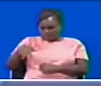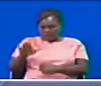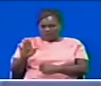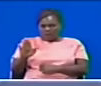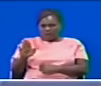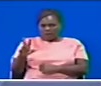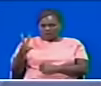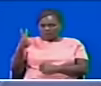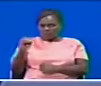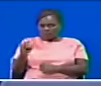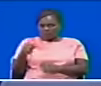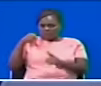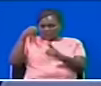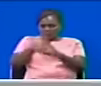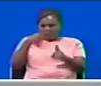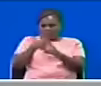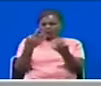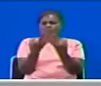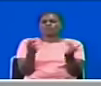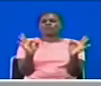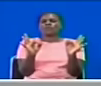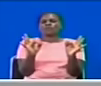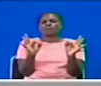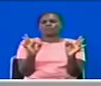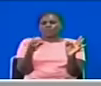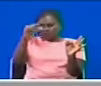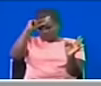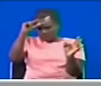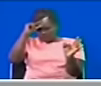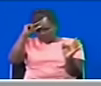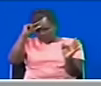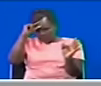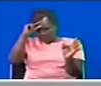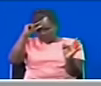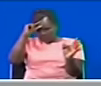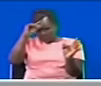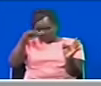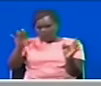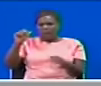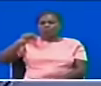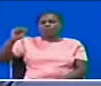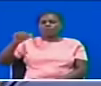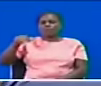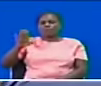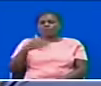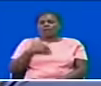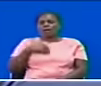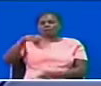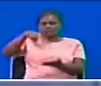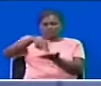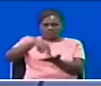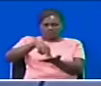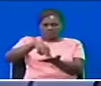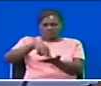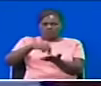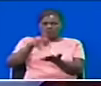in the trenches fighting for the second liberation. She has been in government. She has been in the opposition. She's been in politics. She has run for president when it was